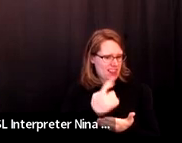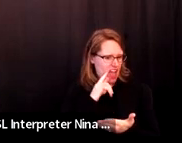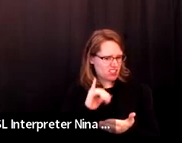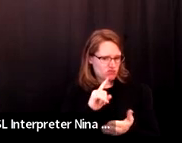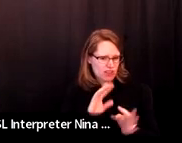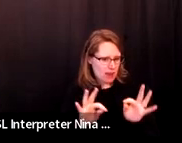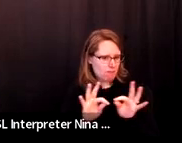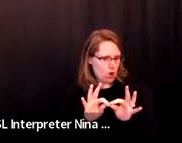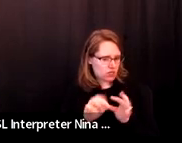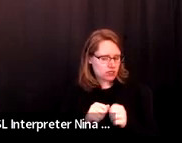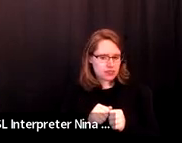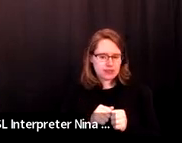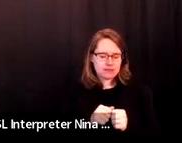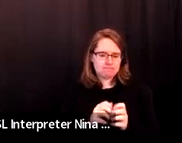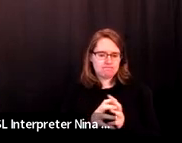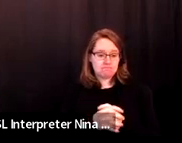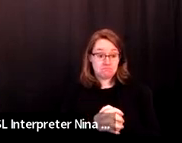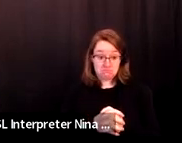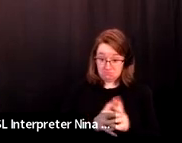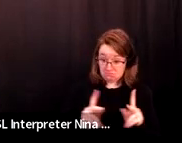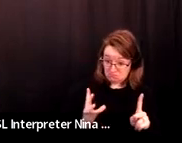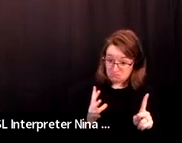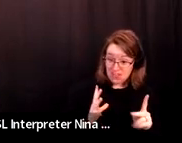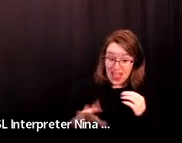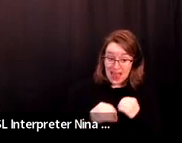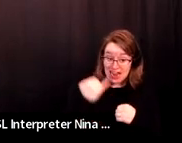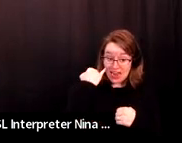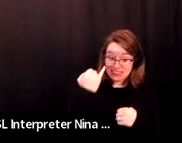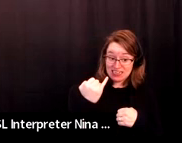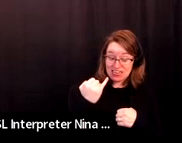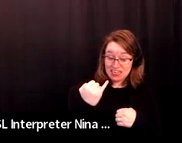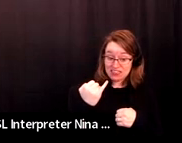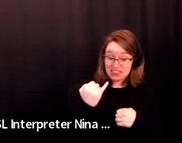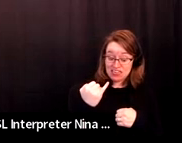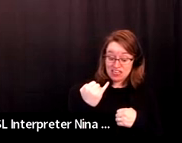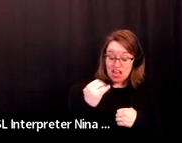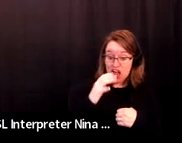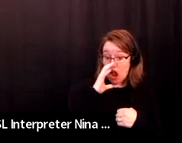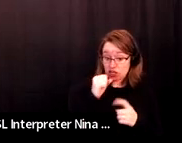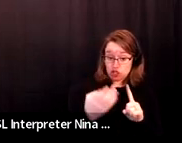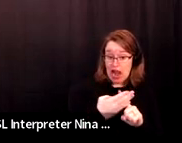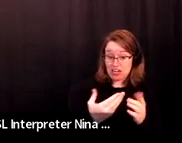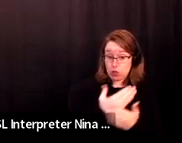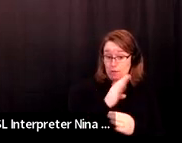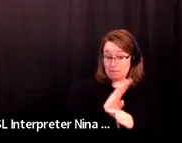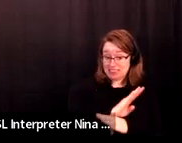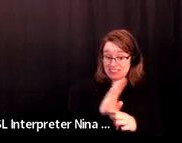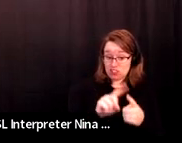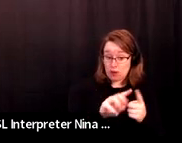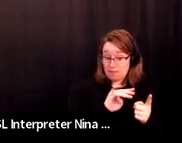Yeah, are folks okay with that? Add in an idea, attract new businesses to Minnesota, and put that with the Evergreen Fund, sustain investment by